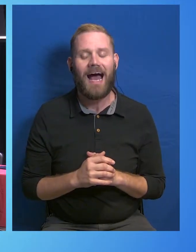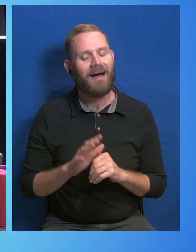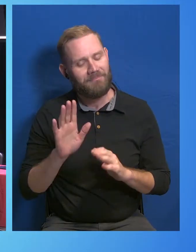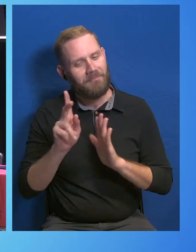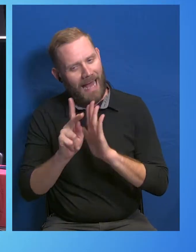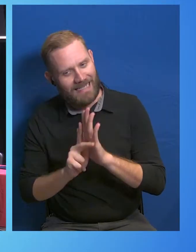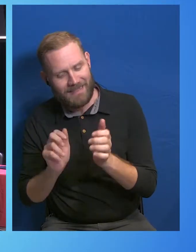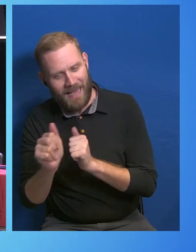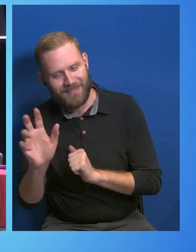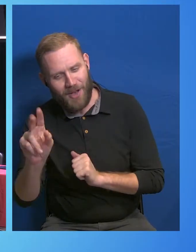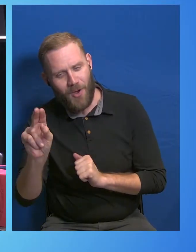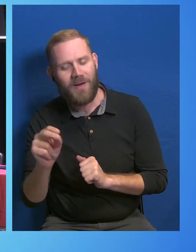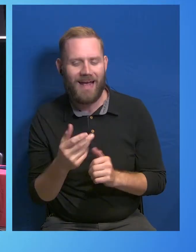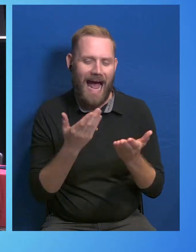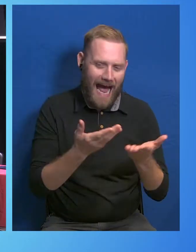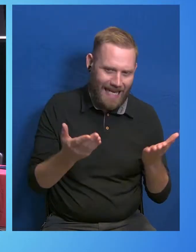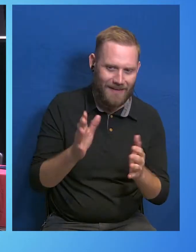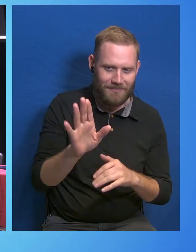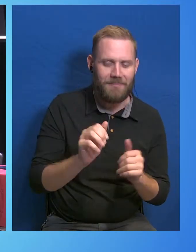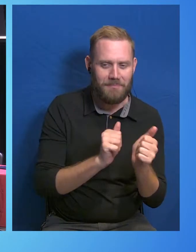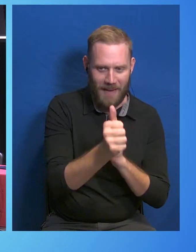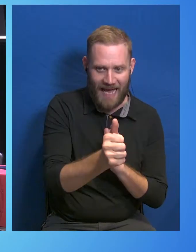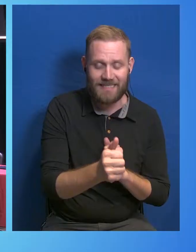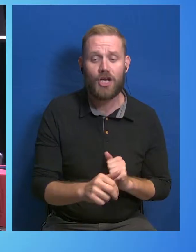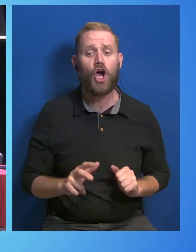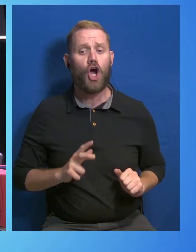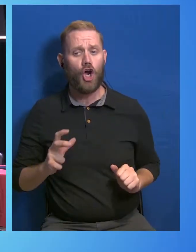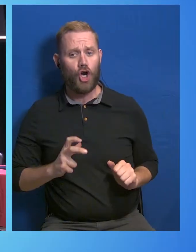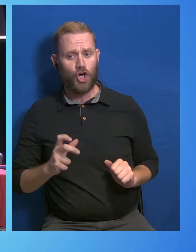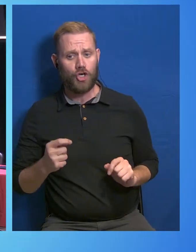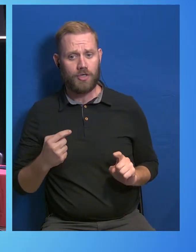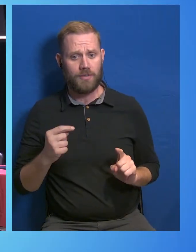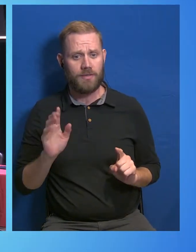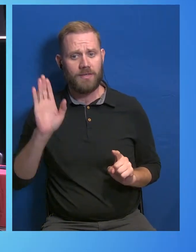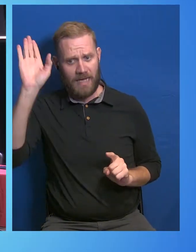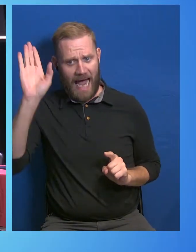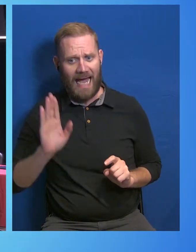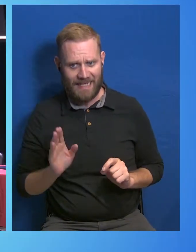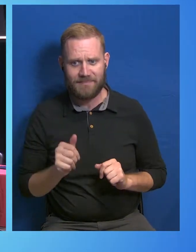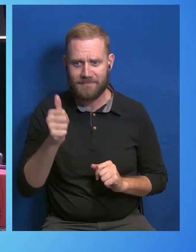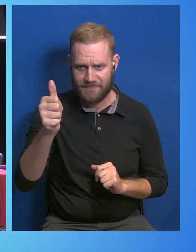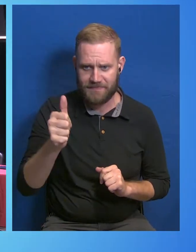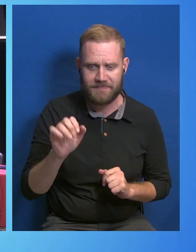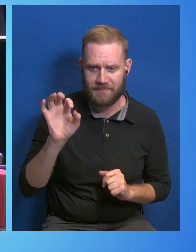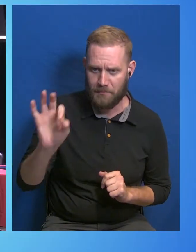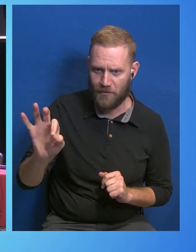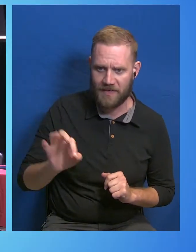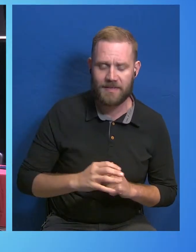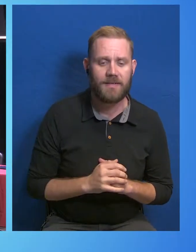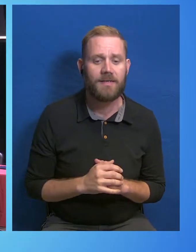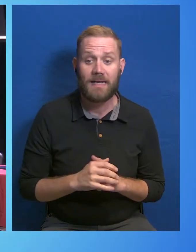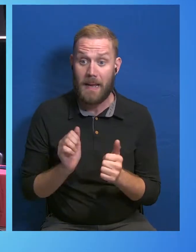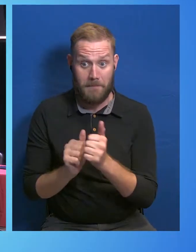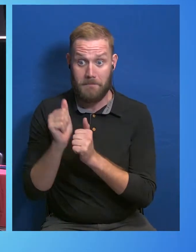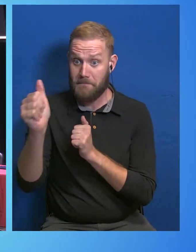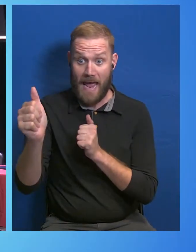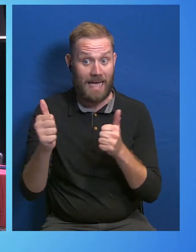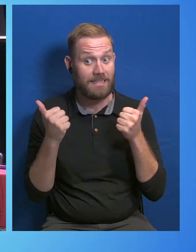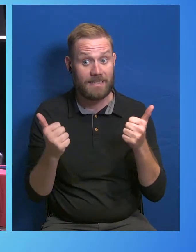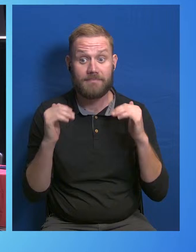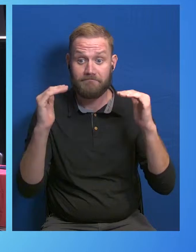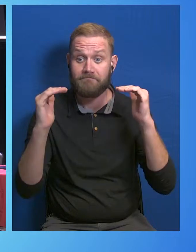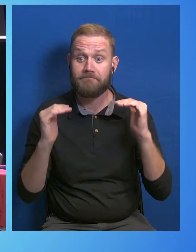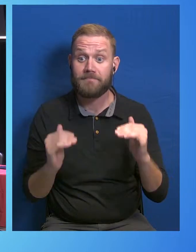passes. We can move forward to. Yes, this is Earl. Aye. Perfect, thank you. It passes, and we're going to move